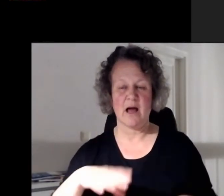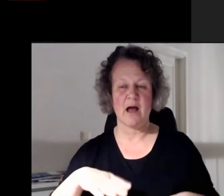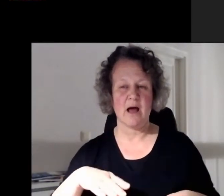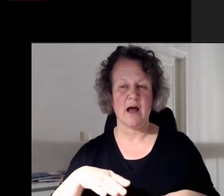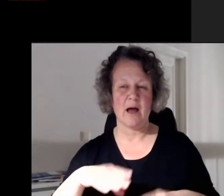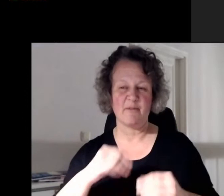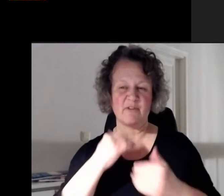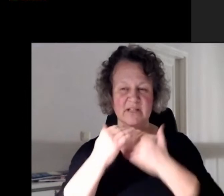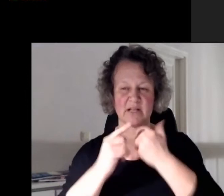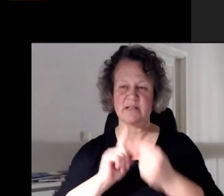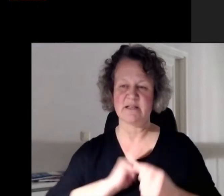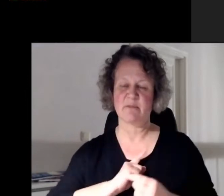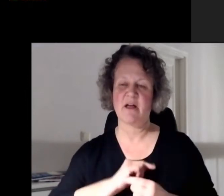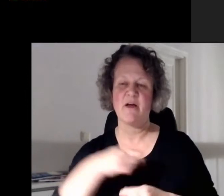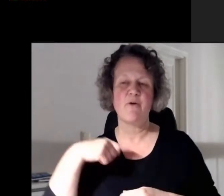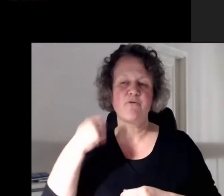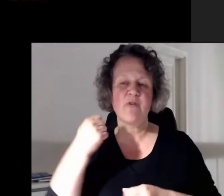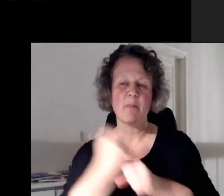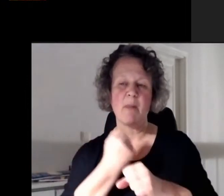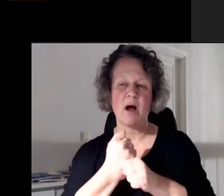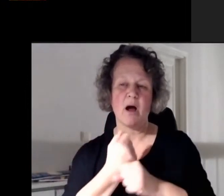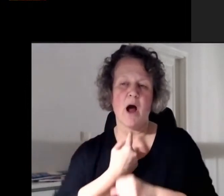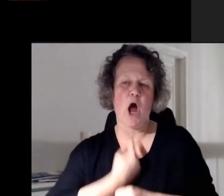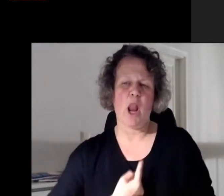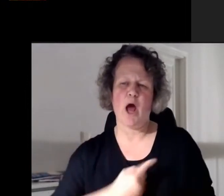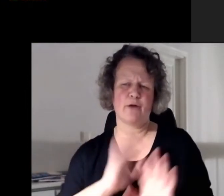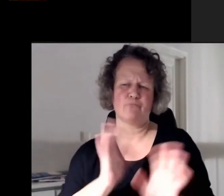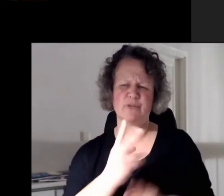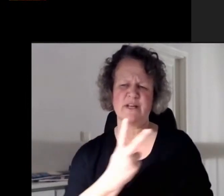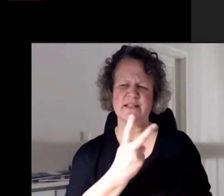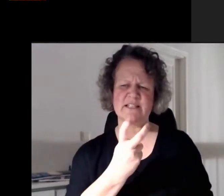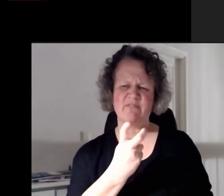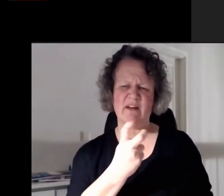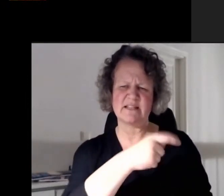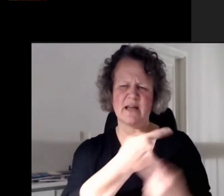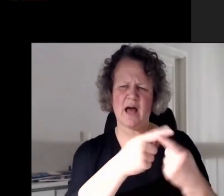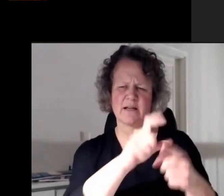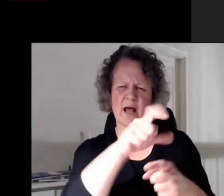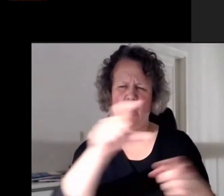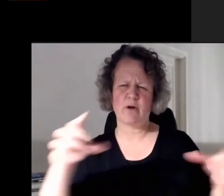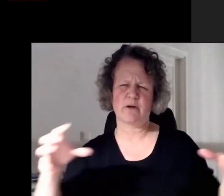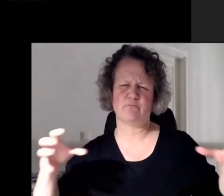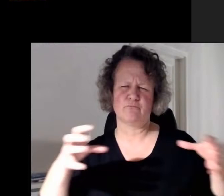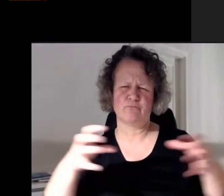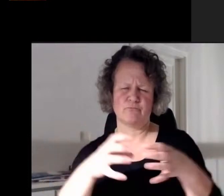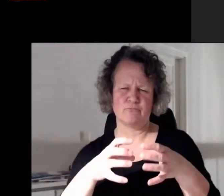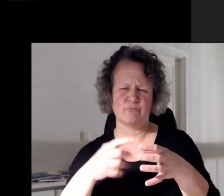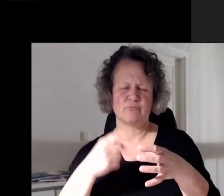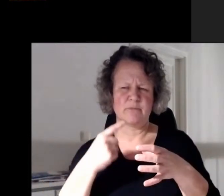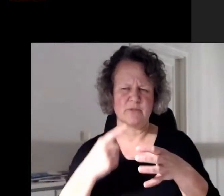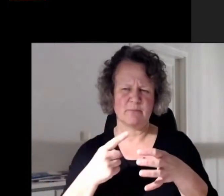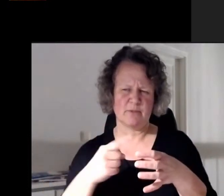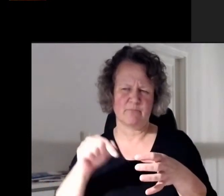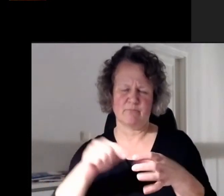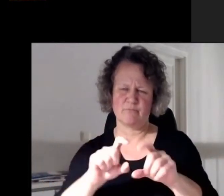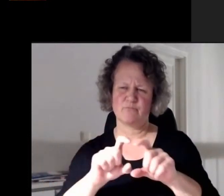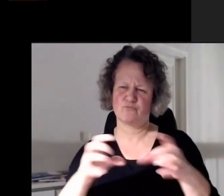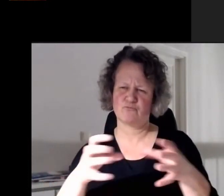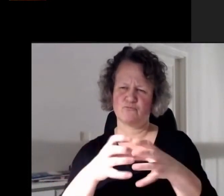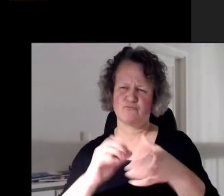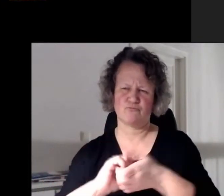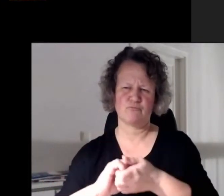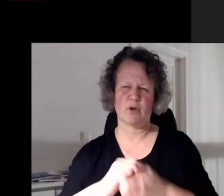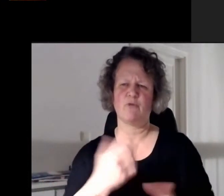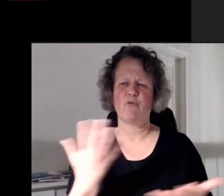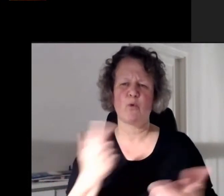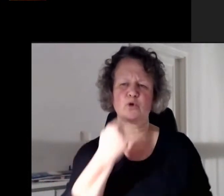As Christina reported at the beginning, I'm a filmmaker, not alone, with 20 additional filmmakers at Ammonia Media from